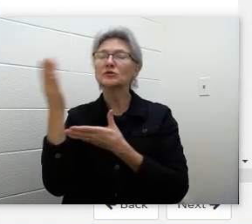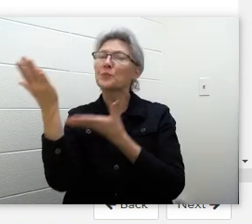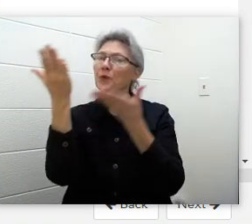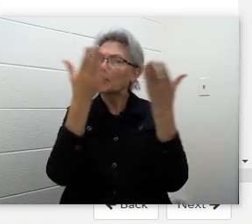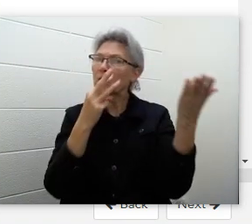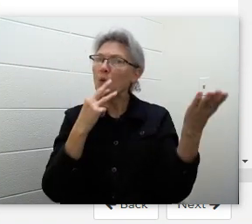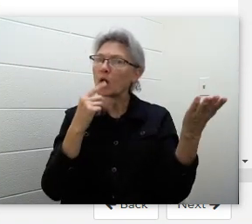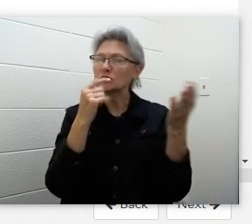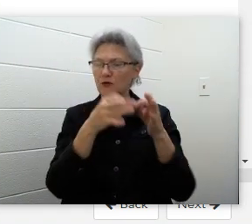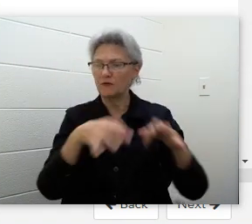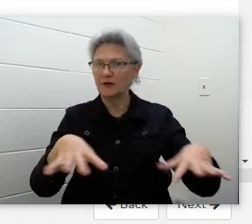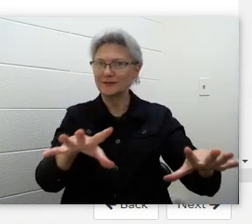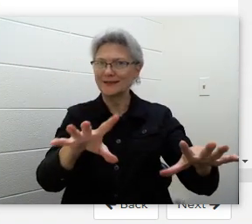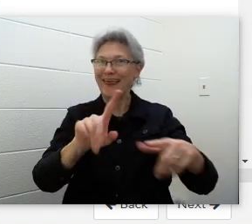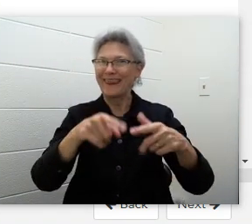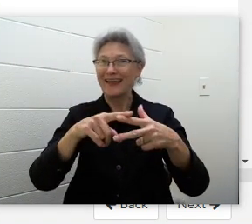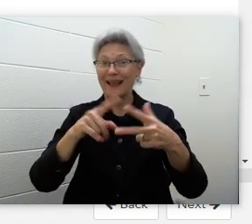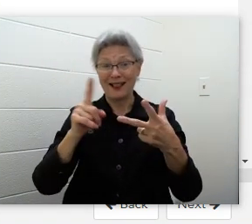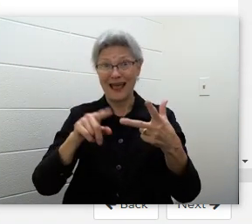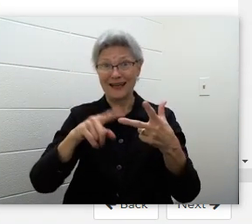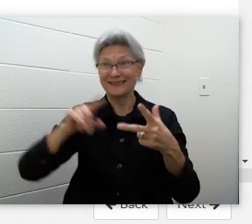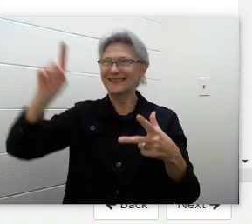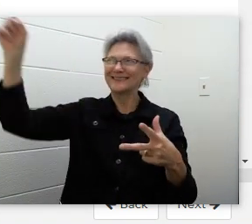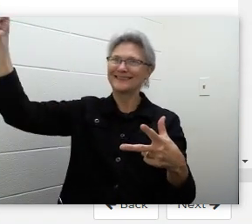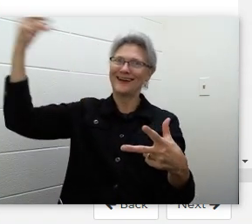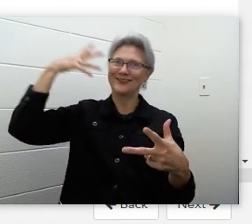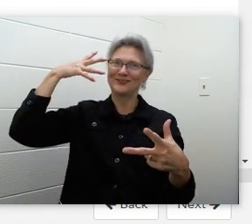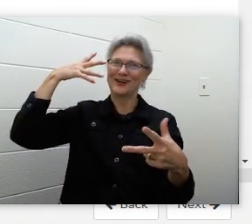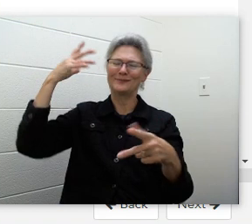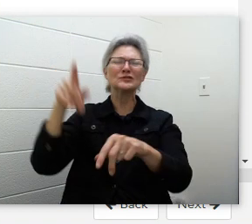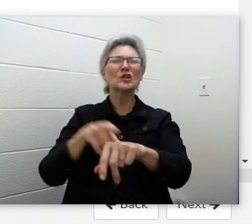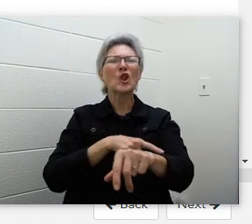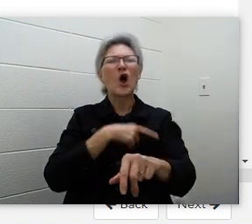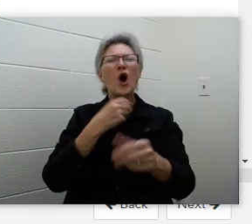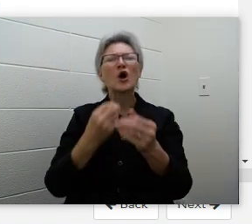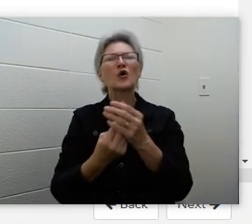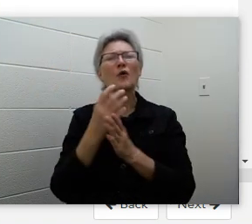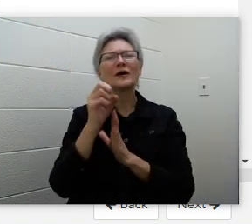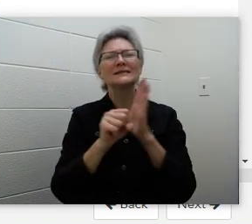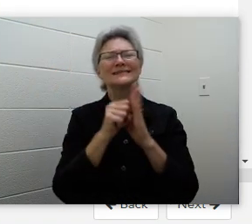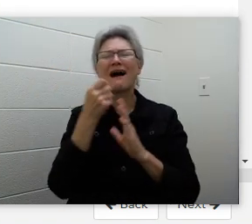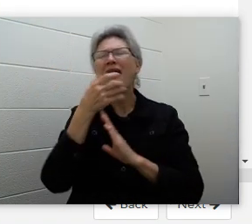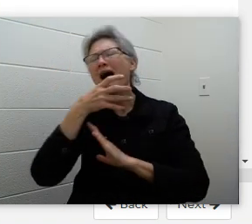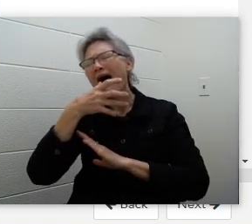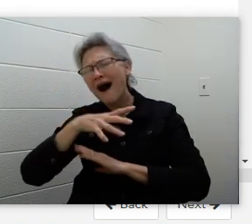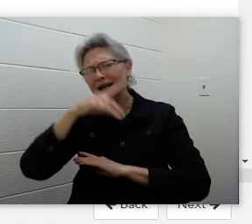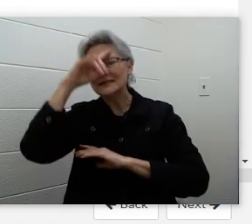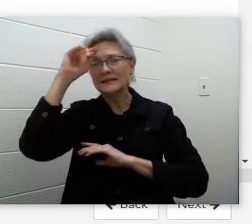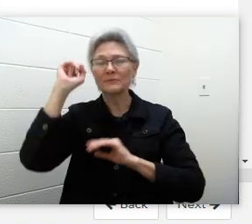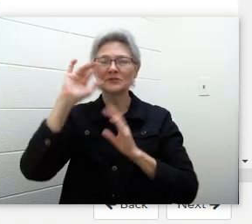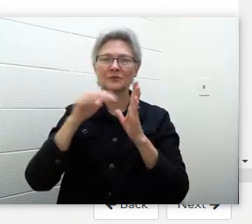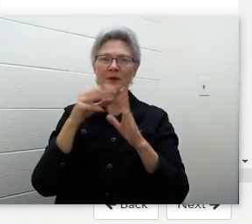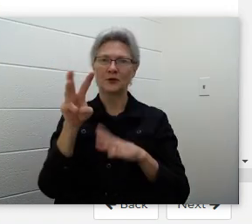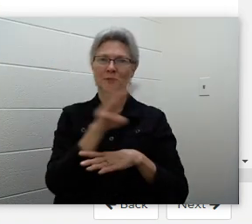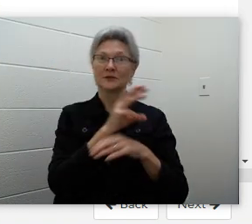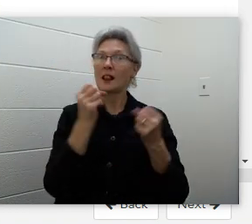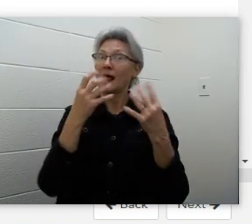final ingredient for successful farming. With its long growing season and hot summers, the Midwest gets plenty of